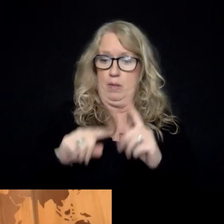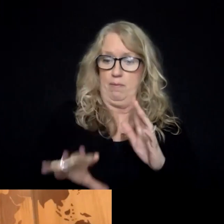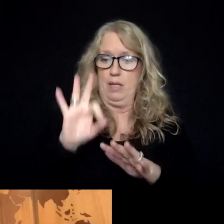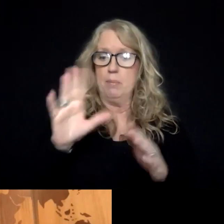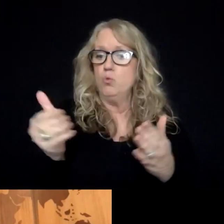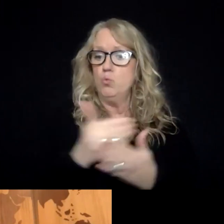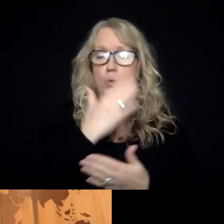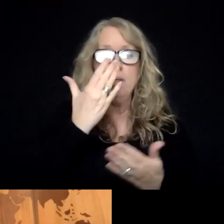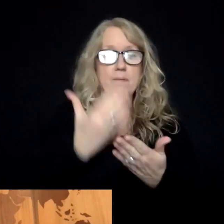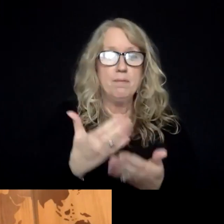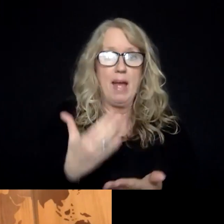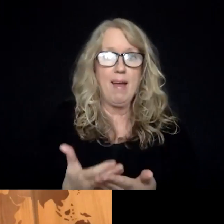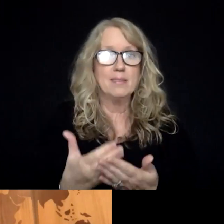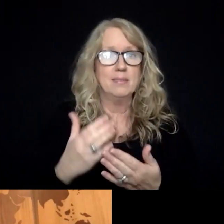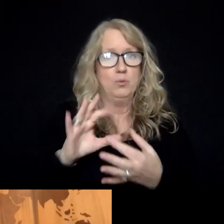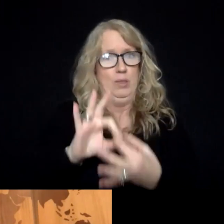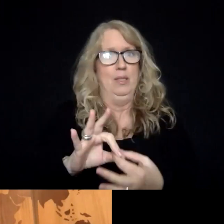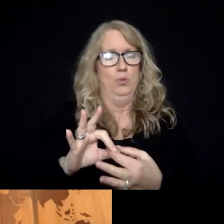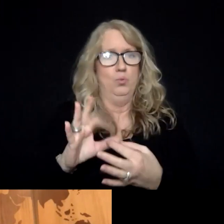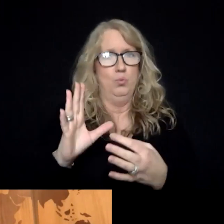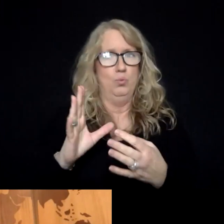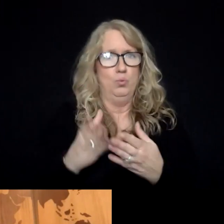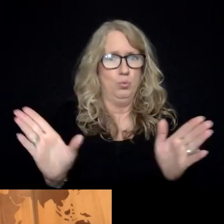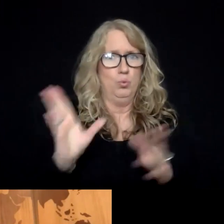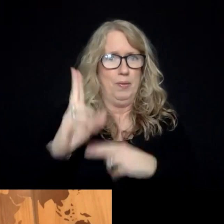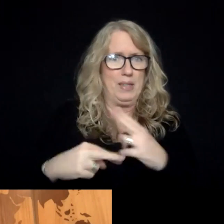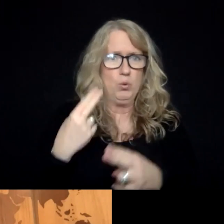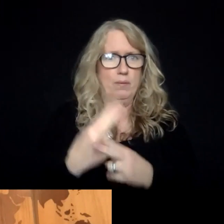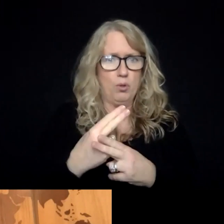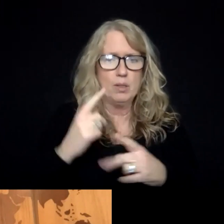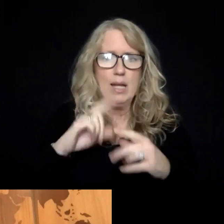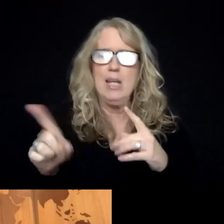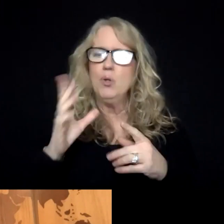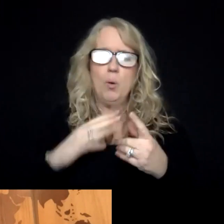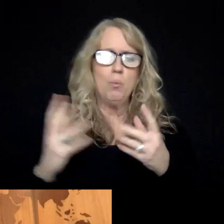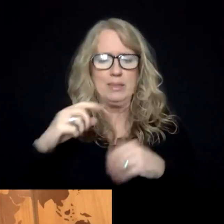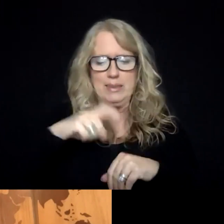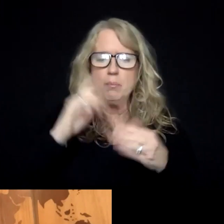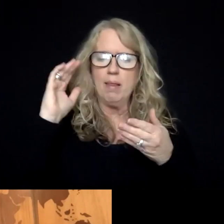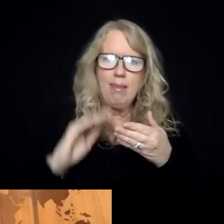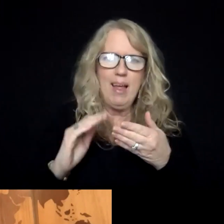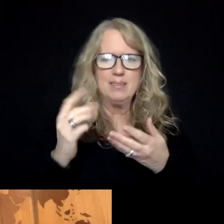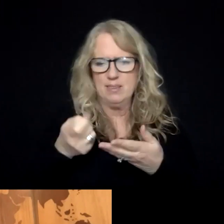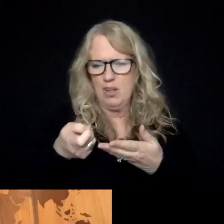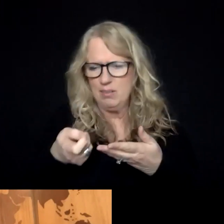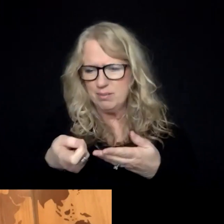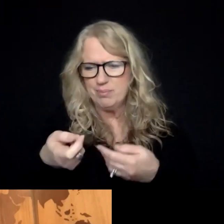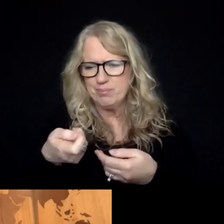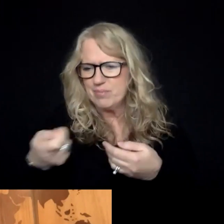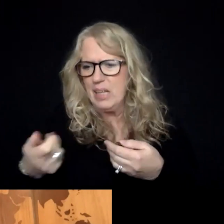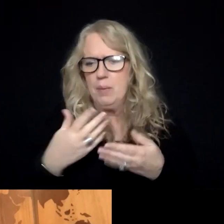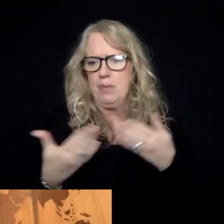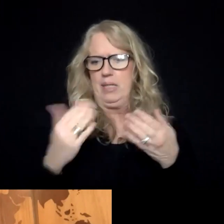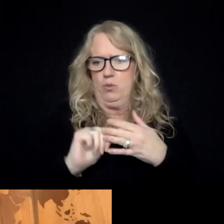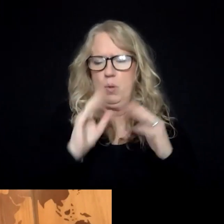facts about the universe, you got to spend more and more time on less and less, on some tiny little sliver of hopefully what turns